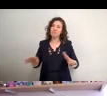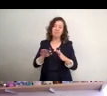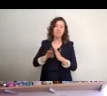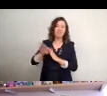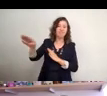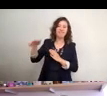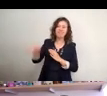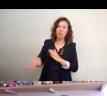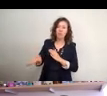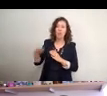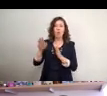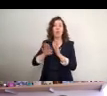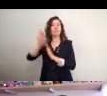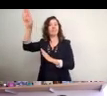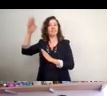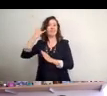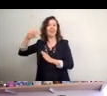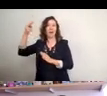our field.